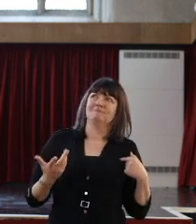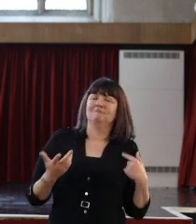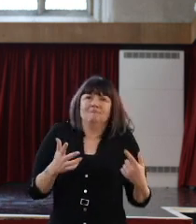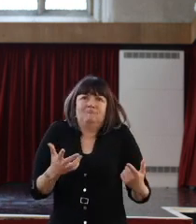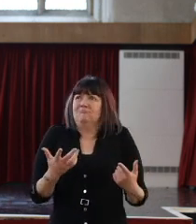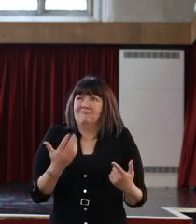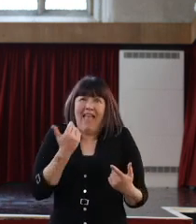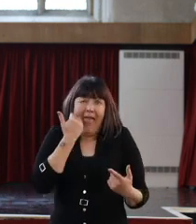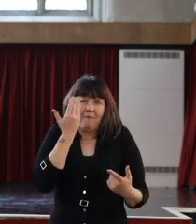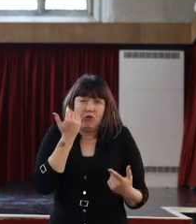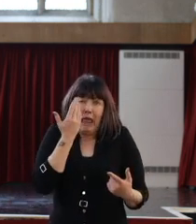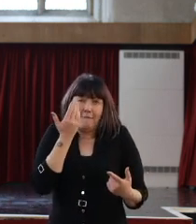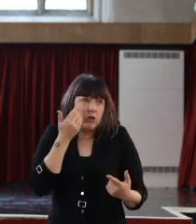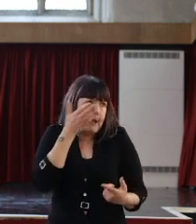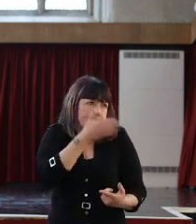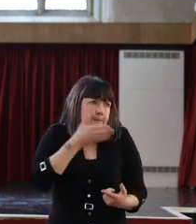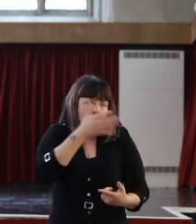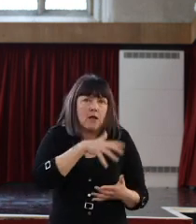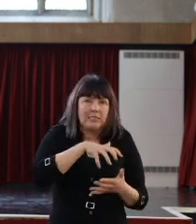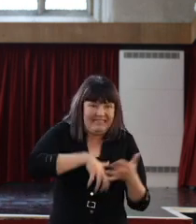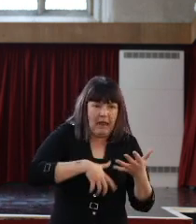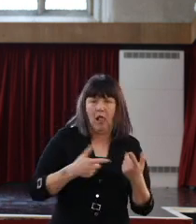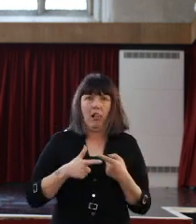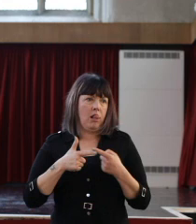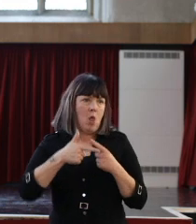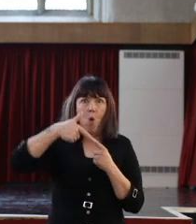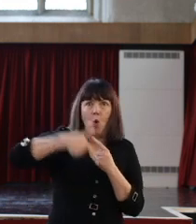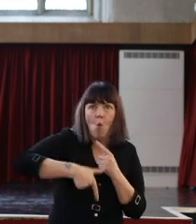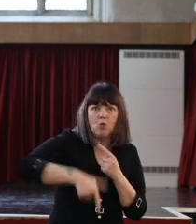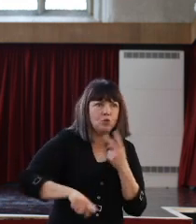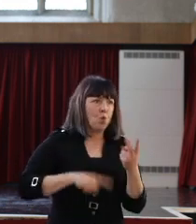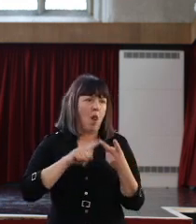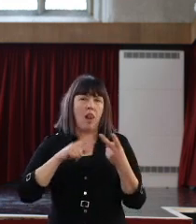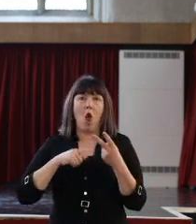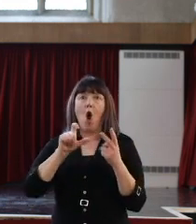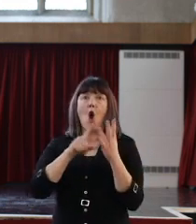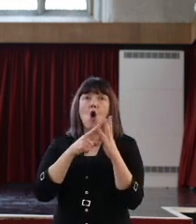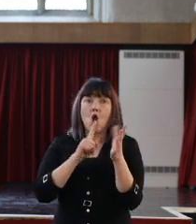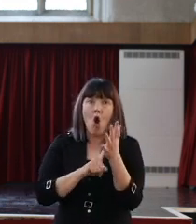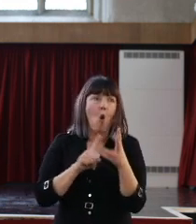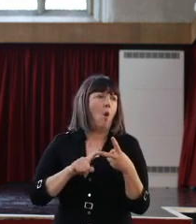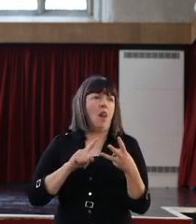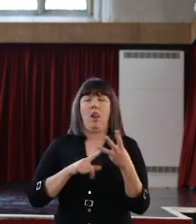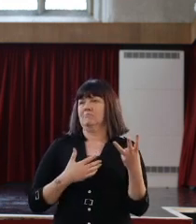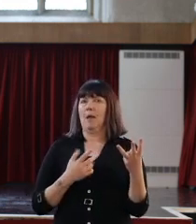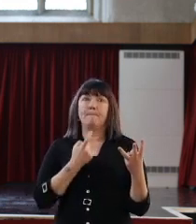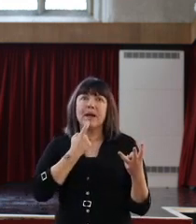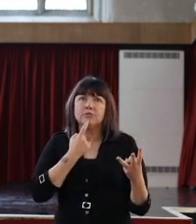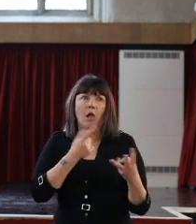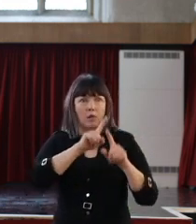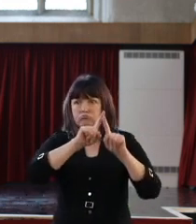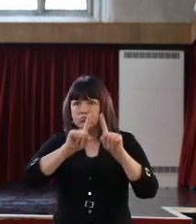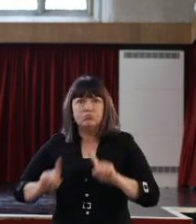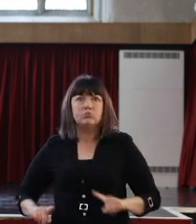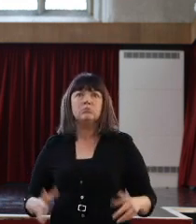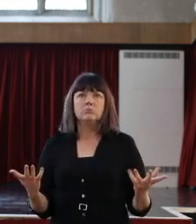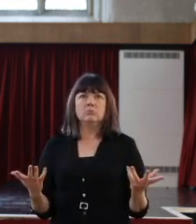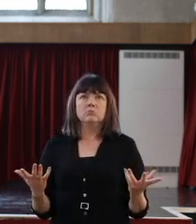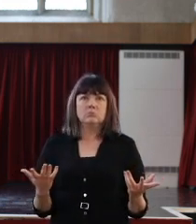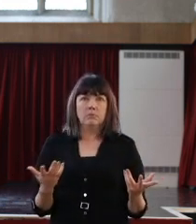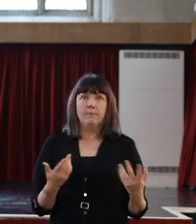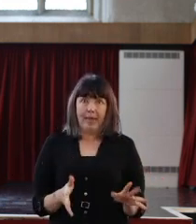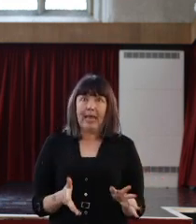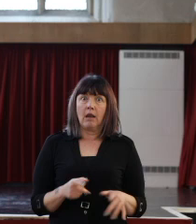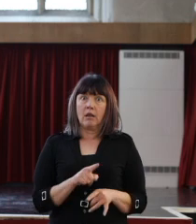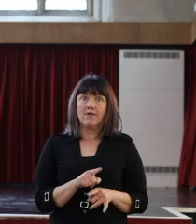almost every single day. Power tools, wood, coal, scrap metal of every single kind. We set back